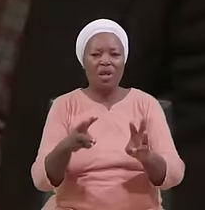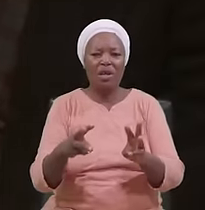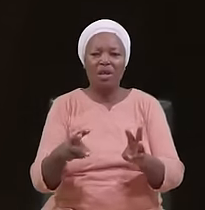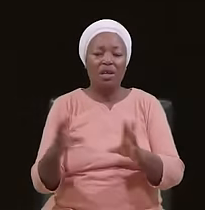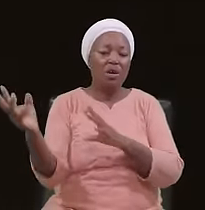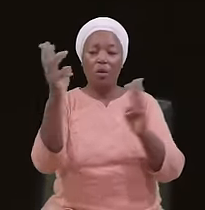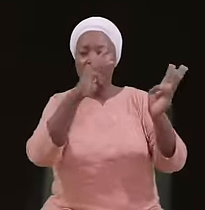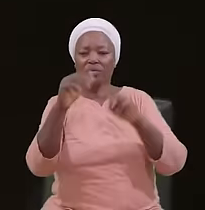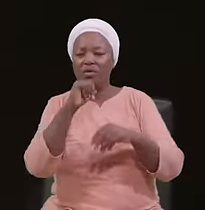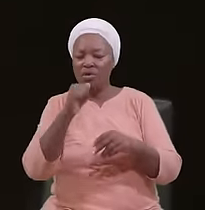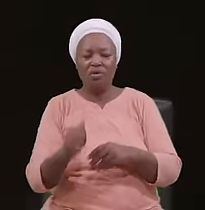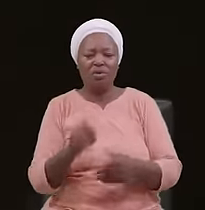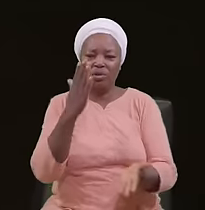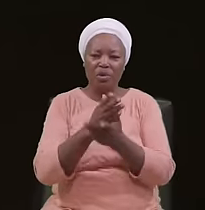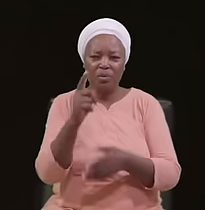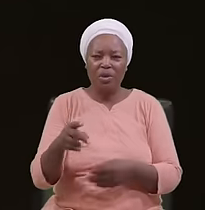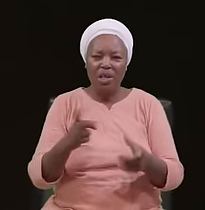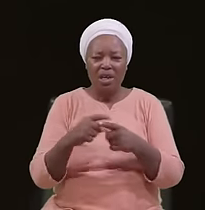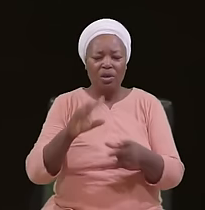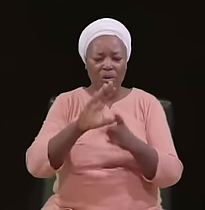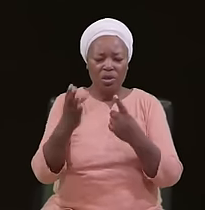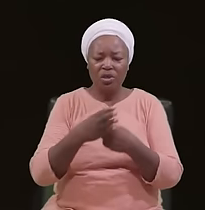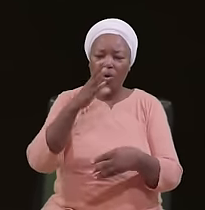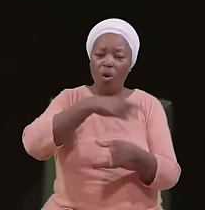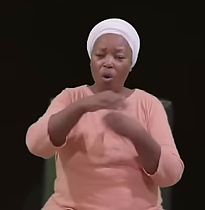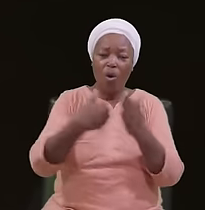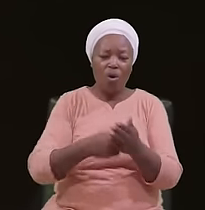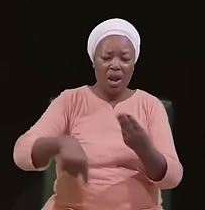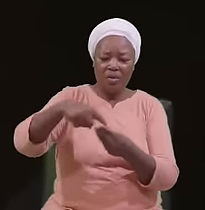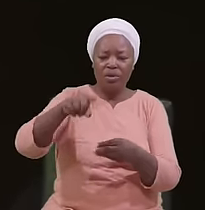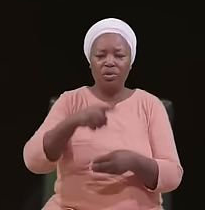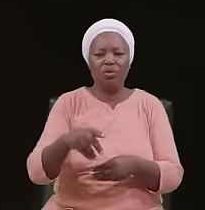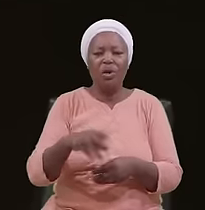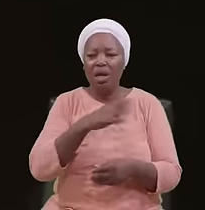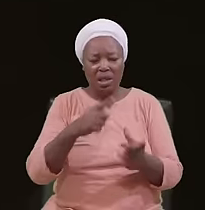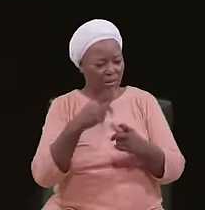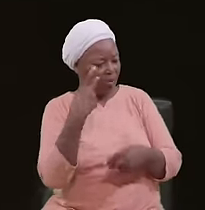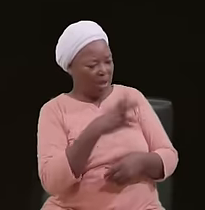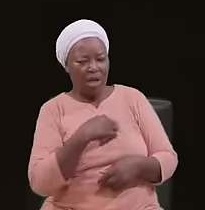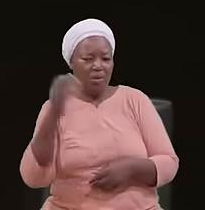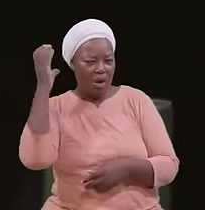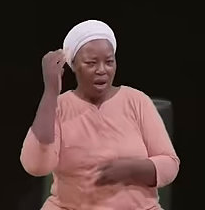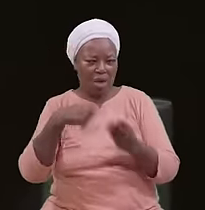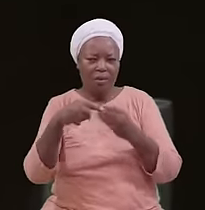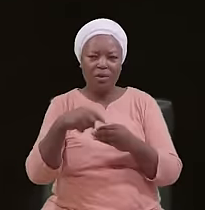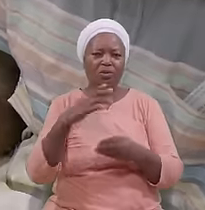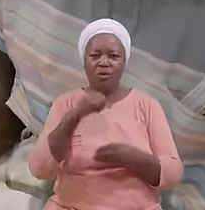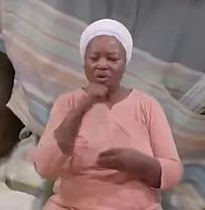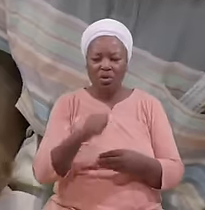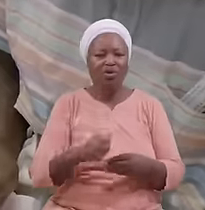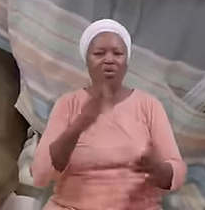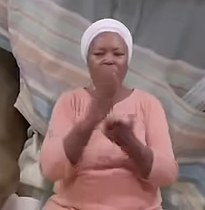you. The conditions all around you hear about, you see about, that's for them, will not stop